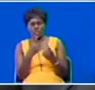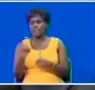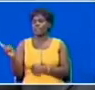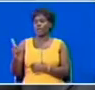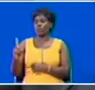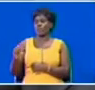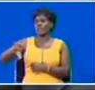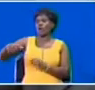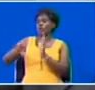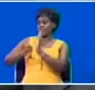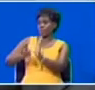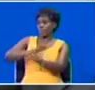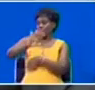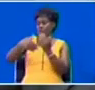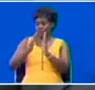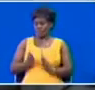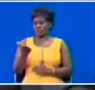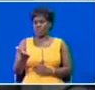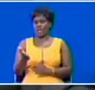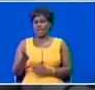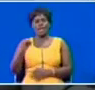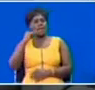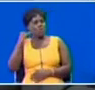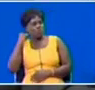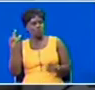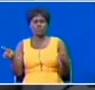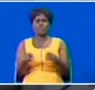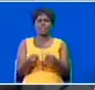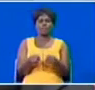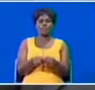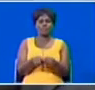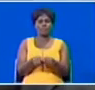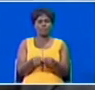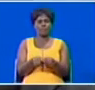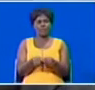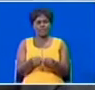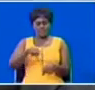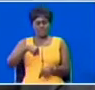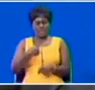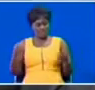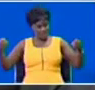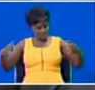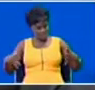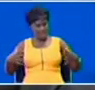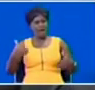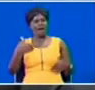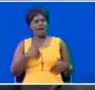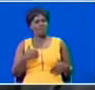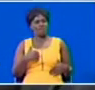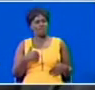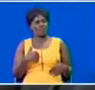for instance, everybody is in Nairobi. Nakuru, everybody is in Nakuru. So we are very clear